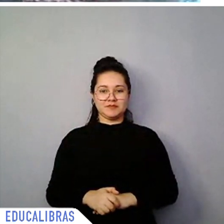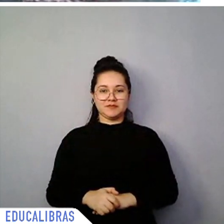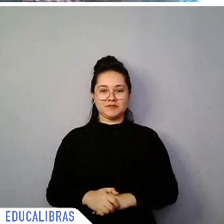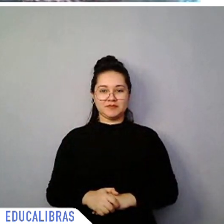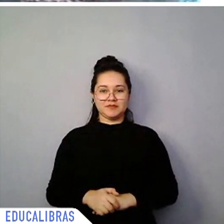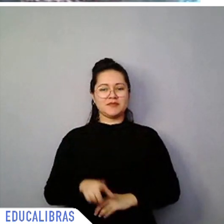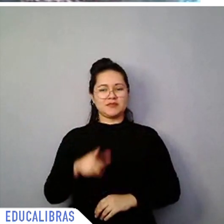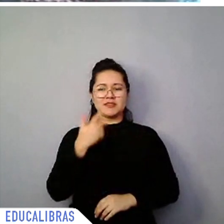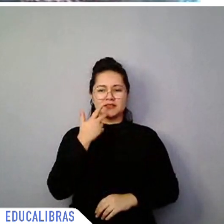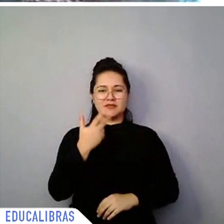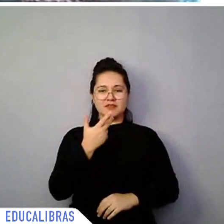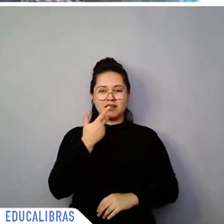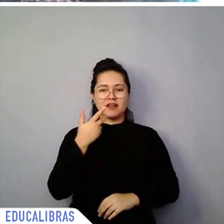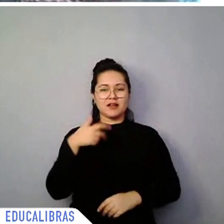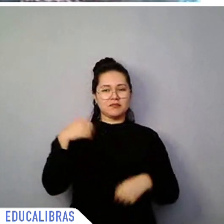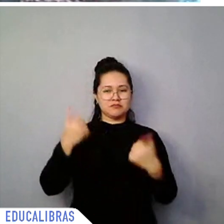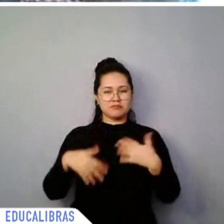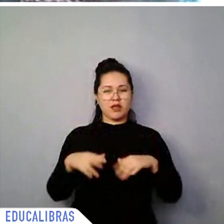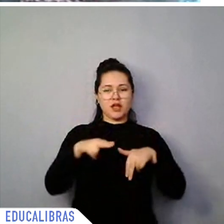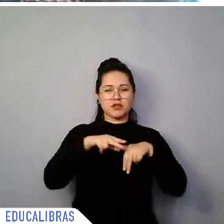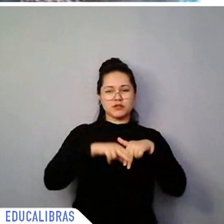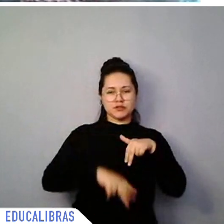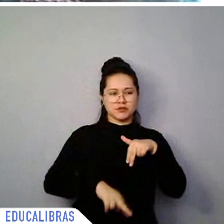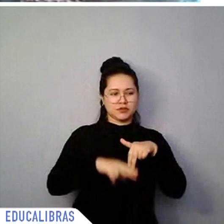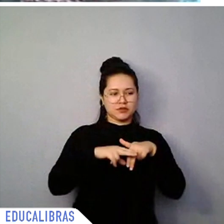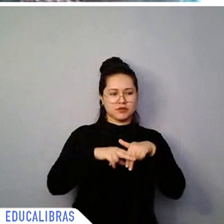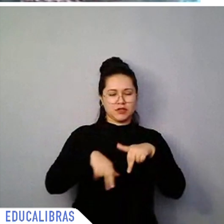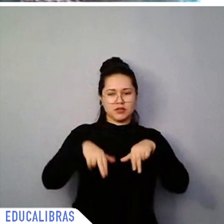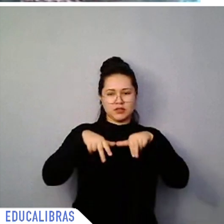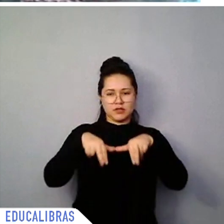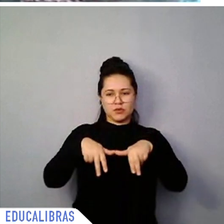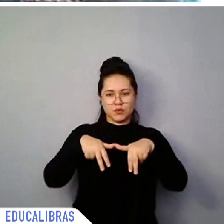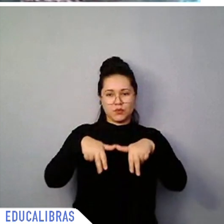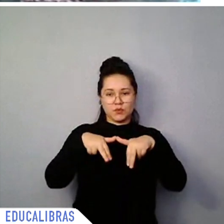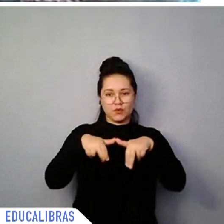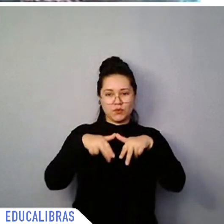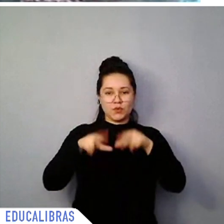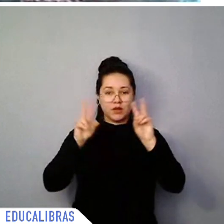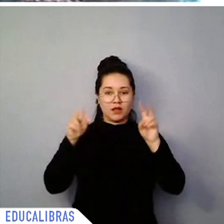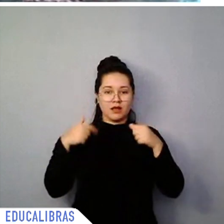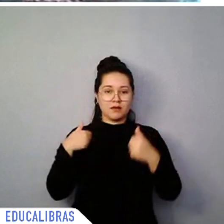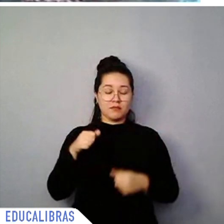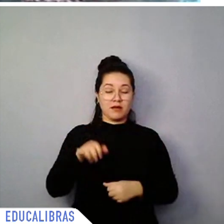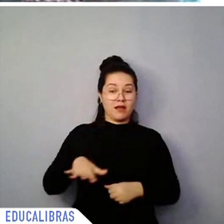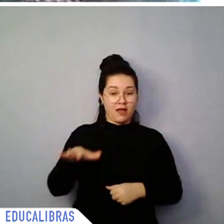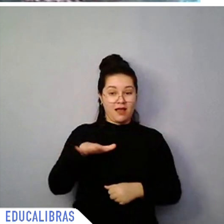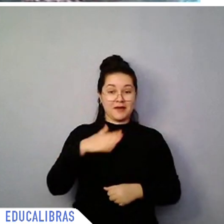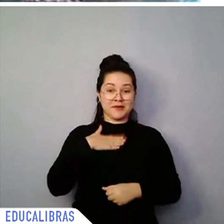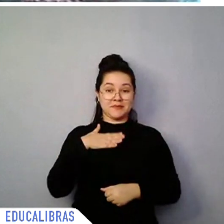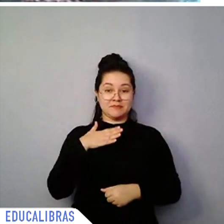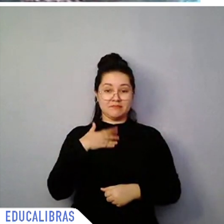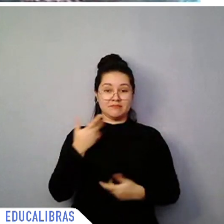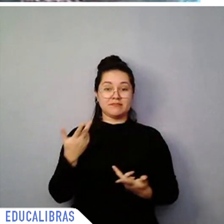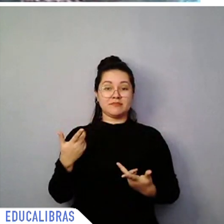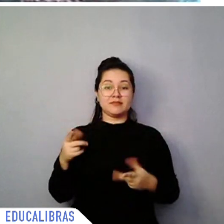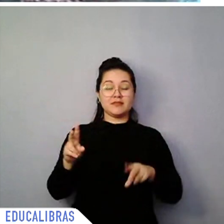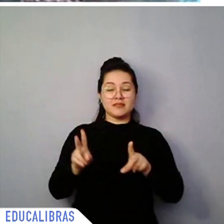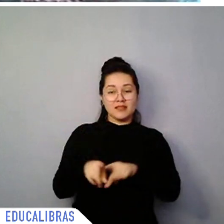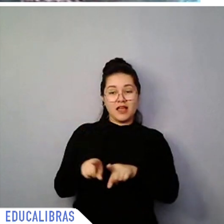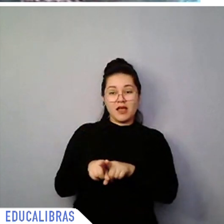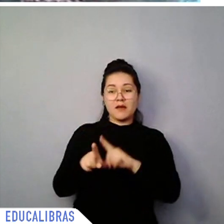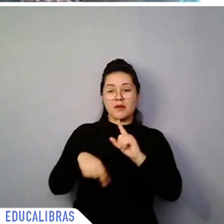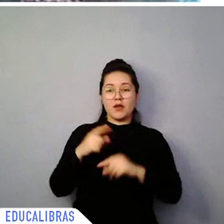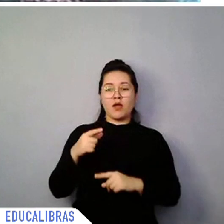person to be talking about that. You talked a little bit about gender. In